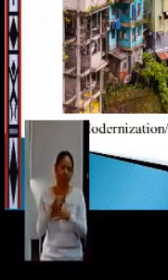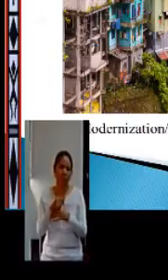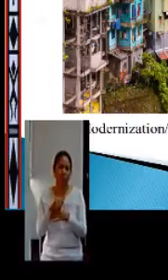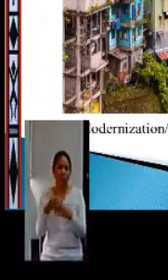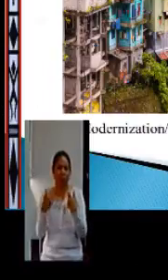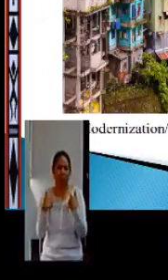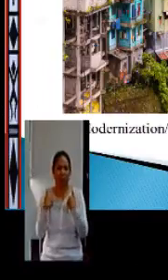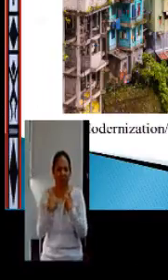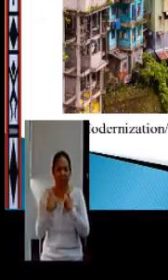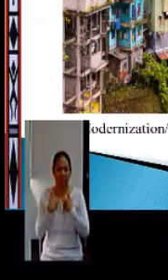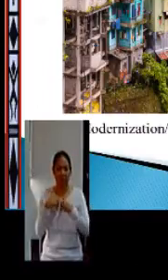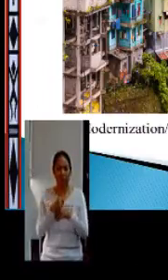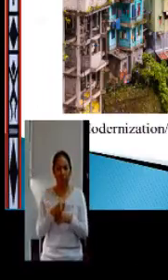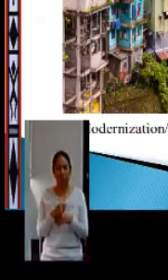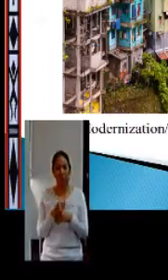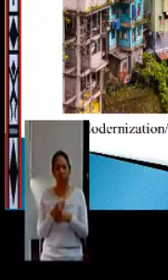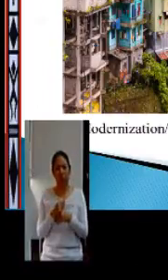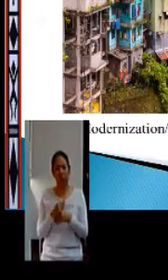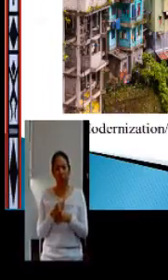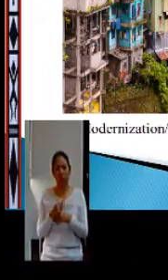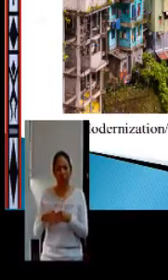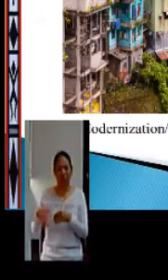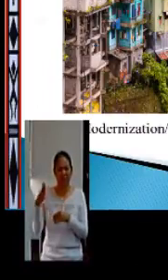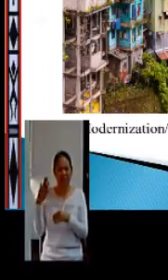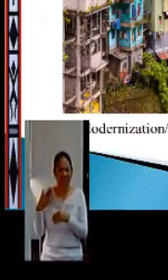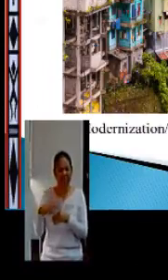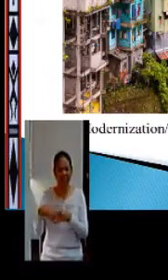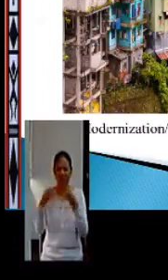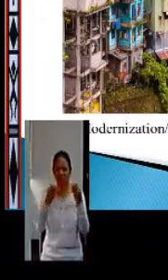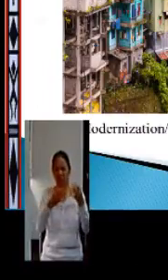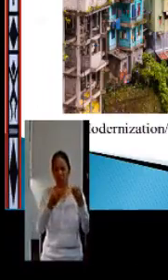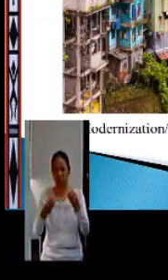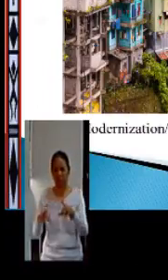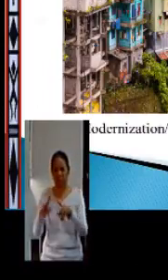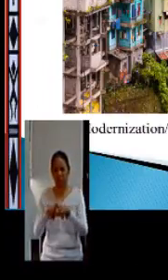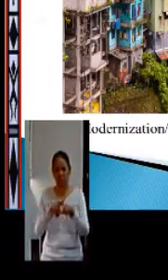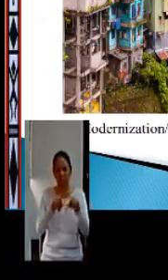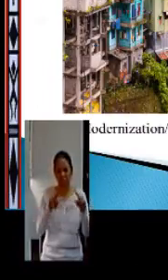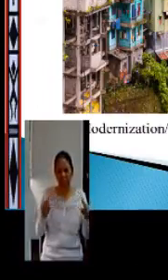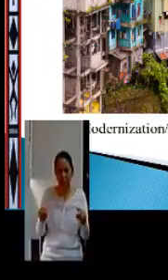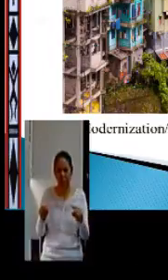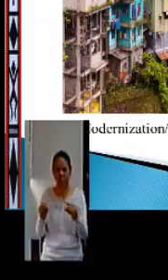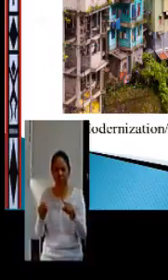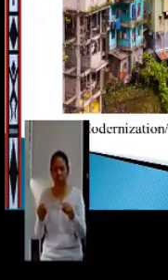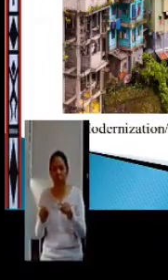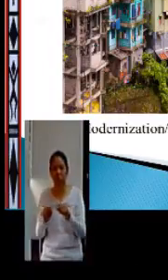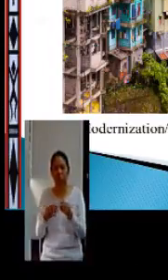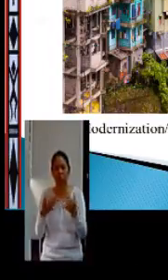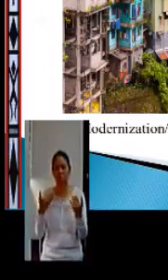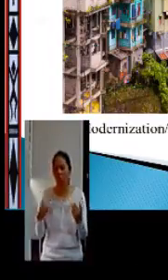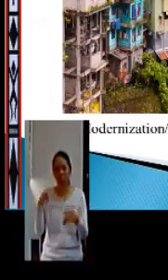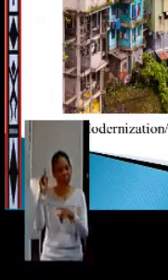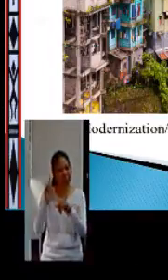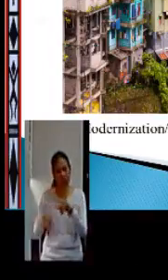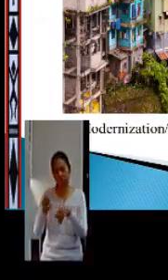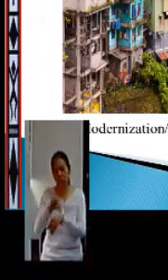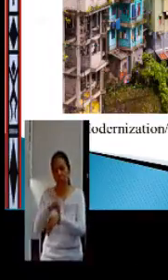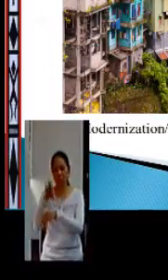taking them. Ngayon, I cannot even find one unless I will go and hike 2 to 3 hours from